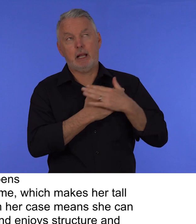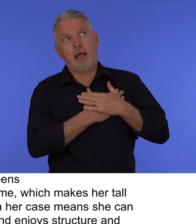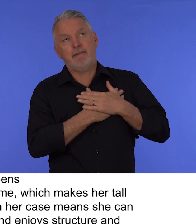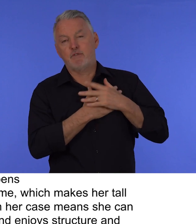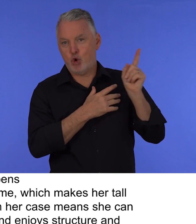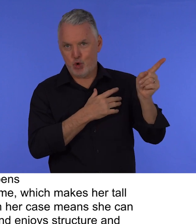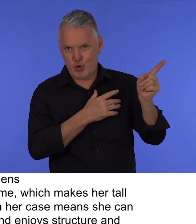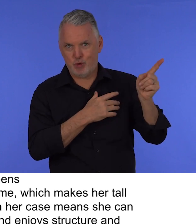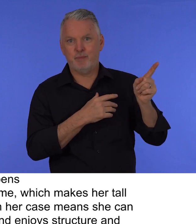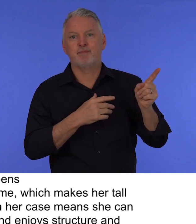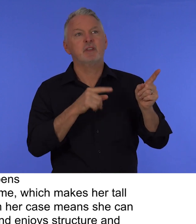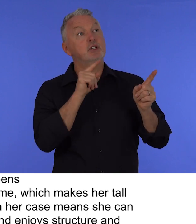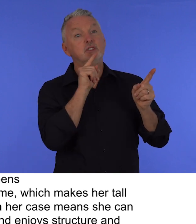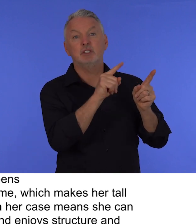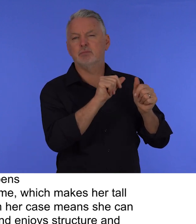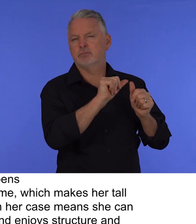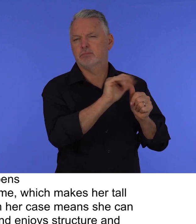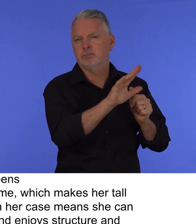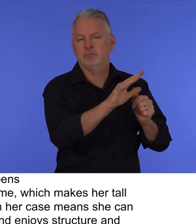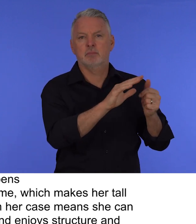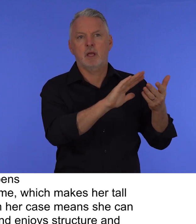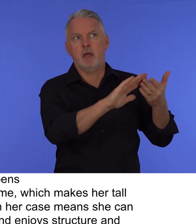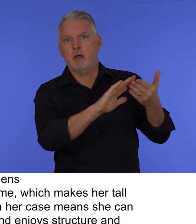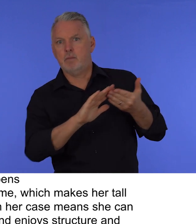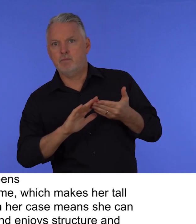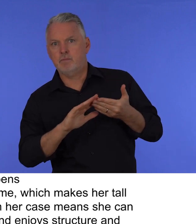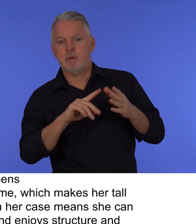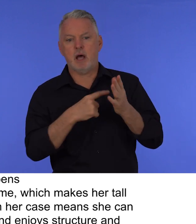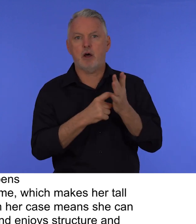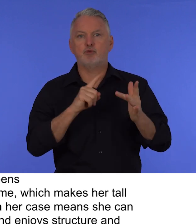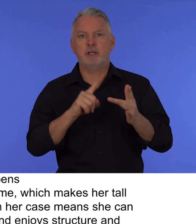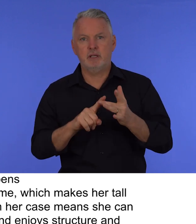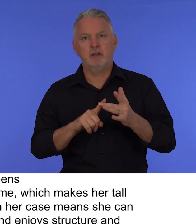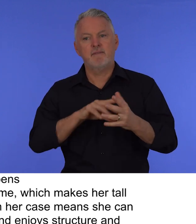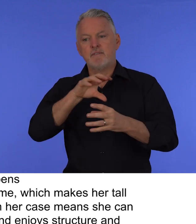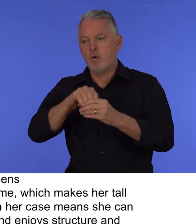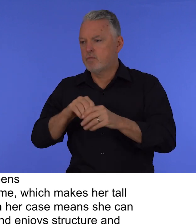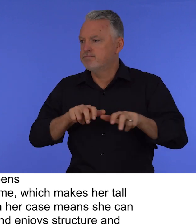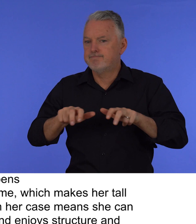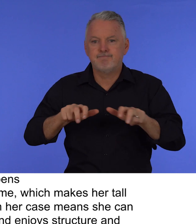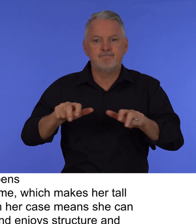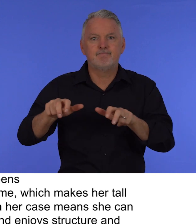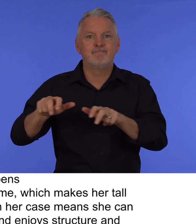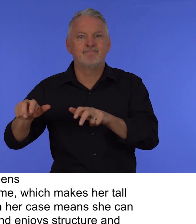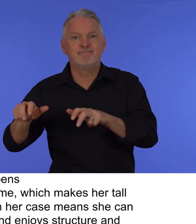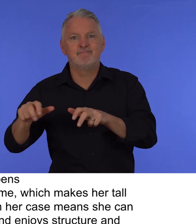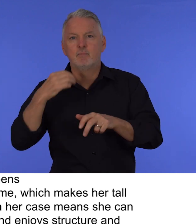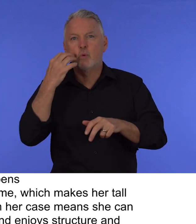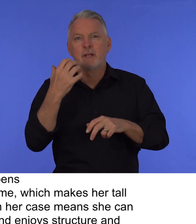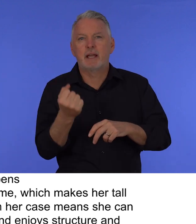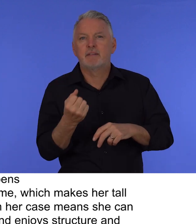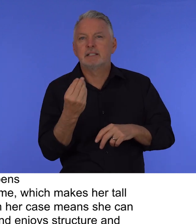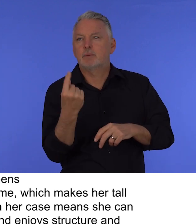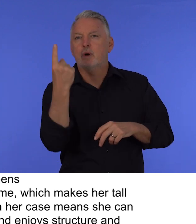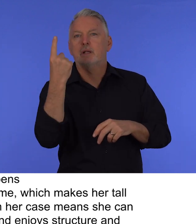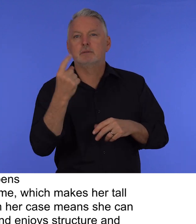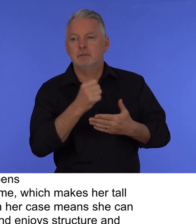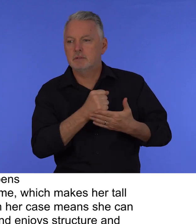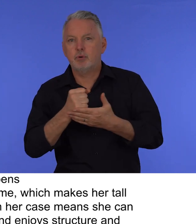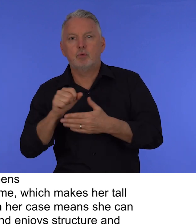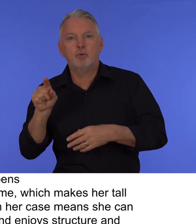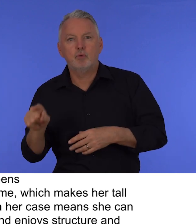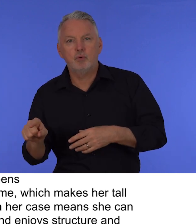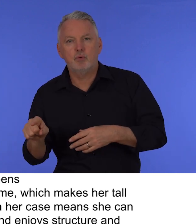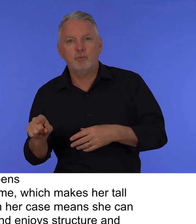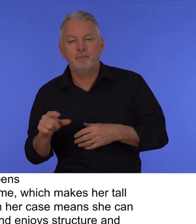challenging. She has an older sister, Erica, who she adores and has been instrumental in Ari leading a very active